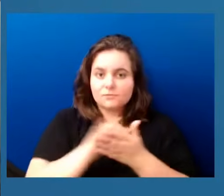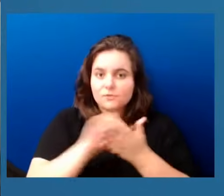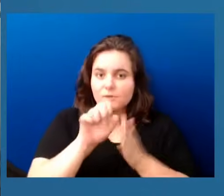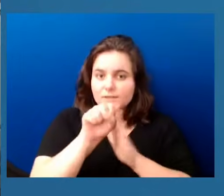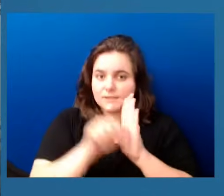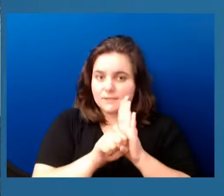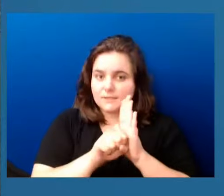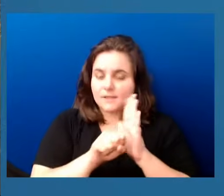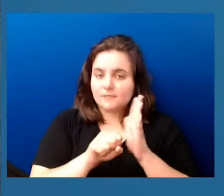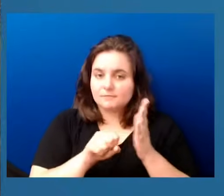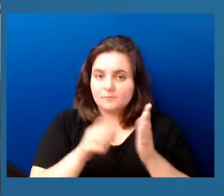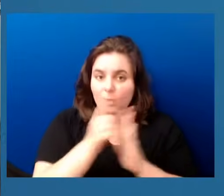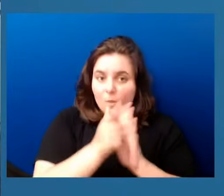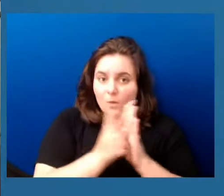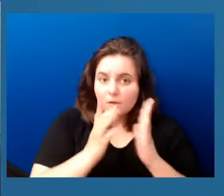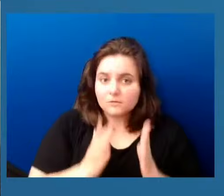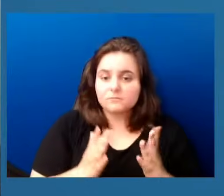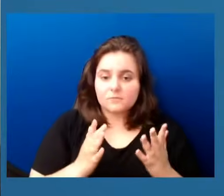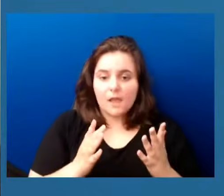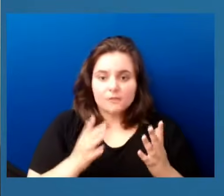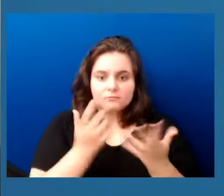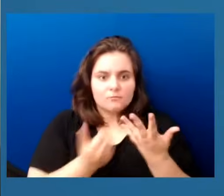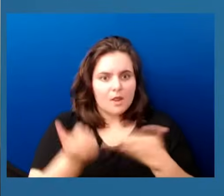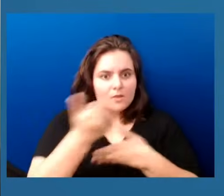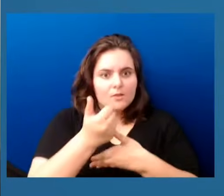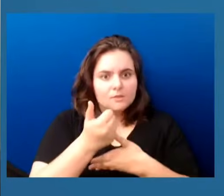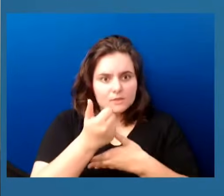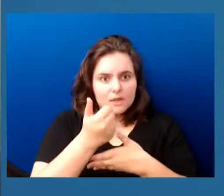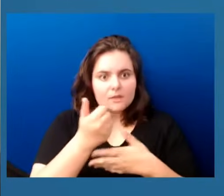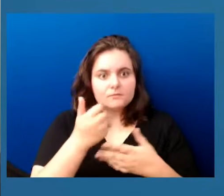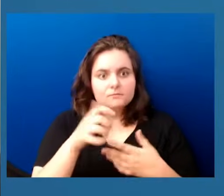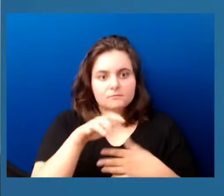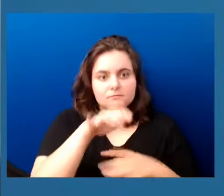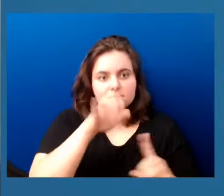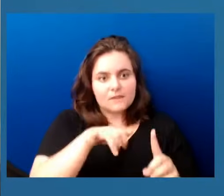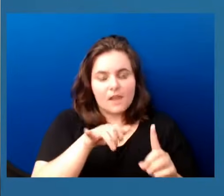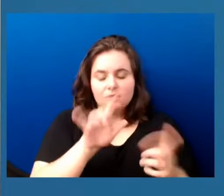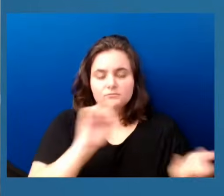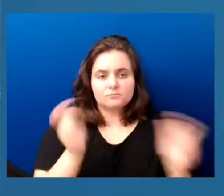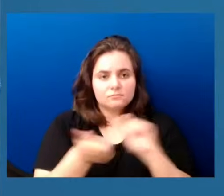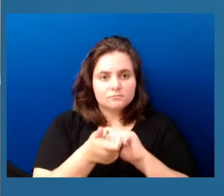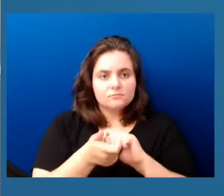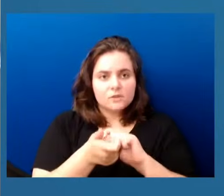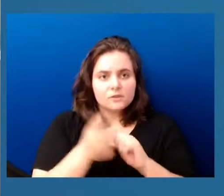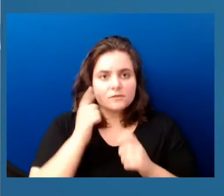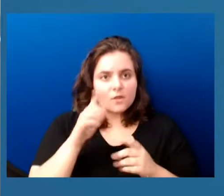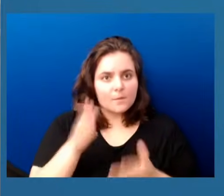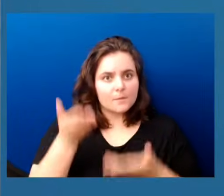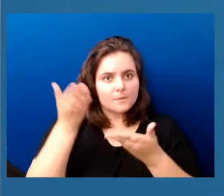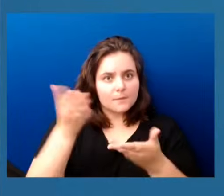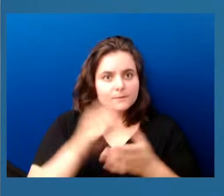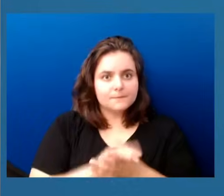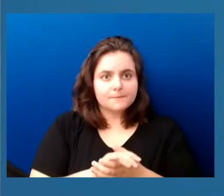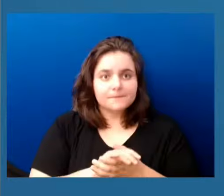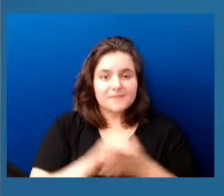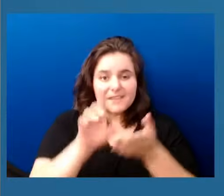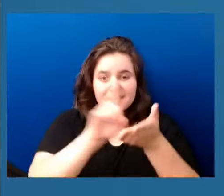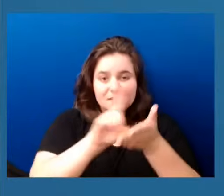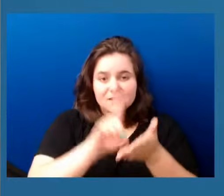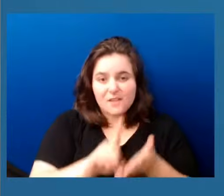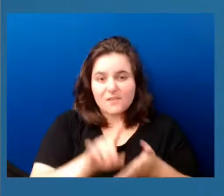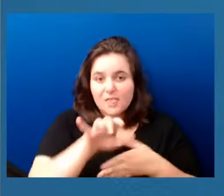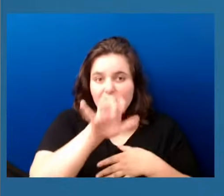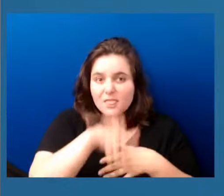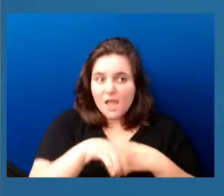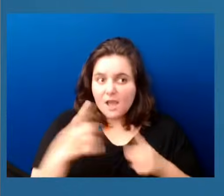prioritizing discovery reform in her budget proposal. Discovery has been a significant issue in every district attorney's